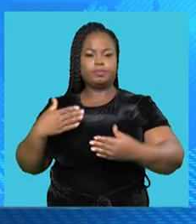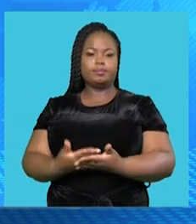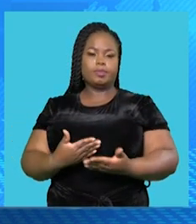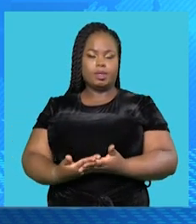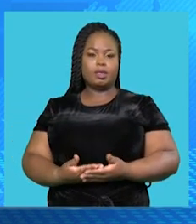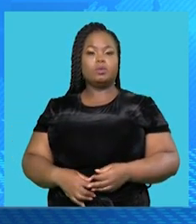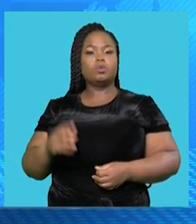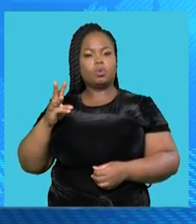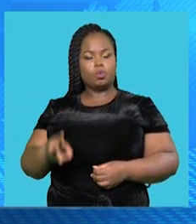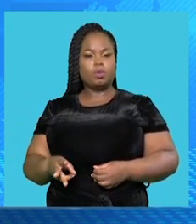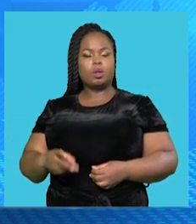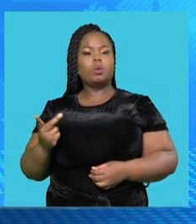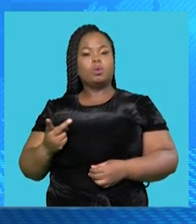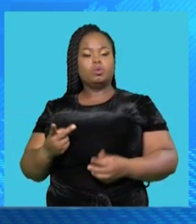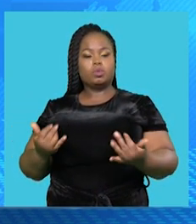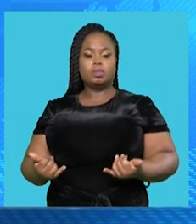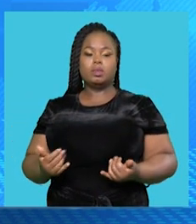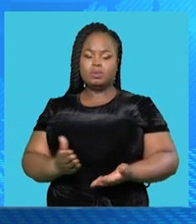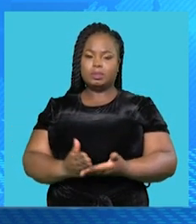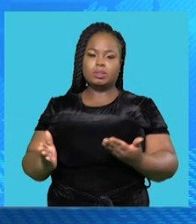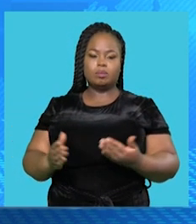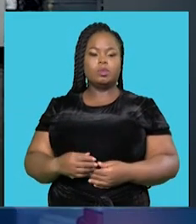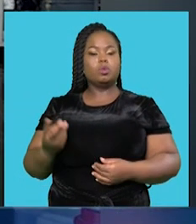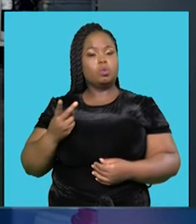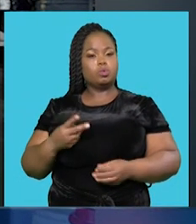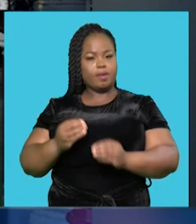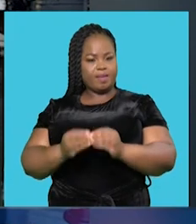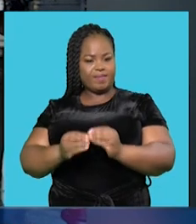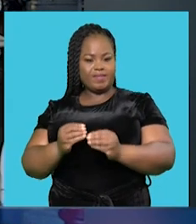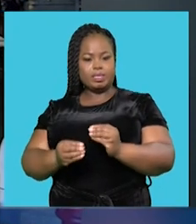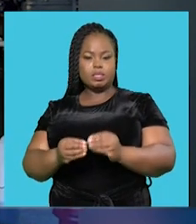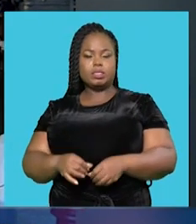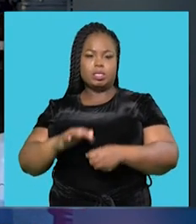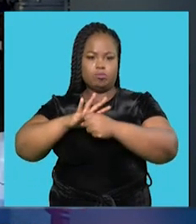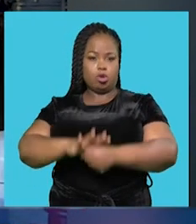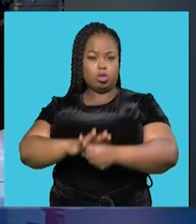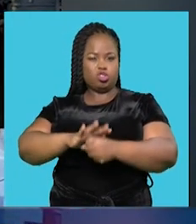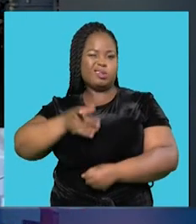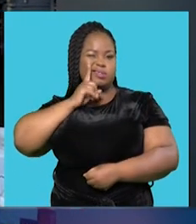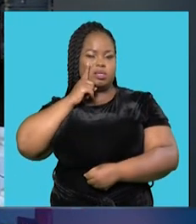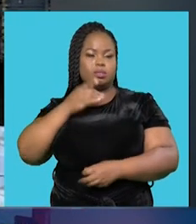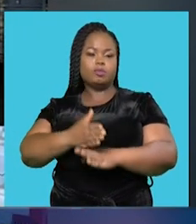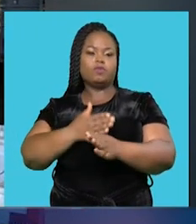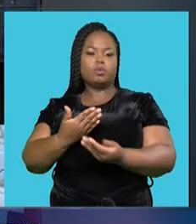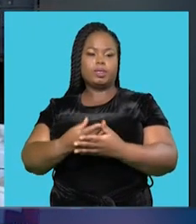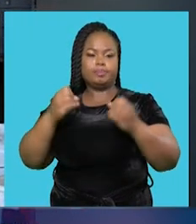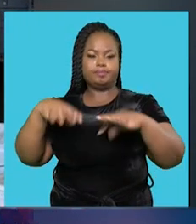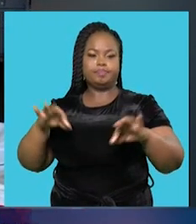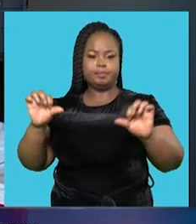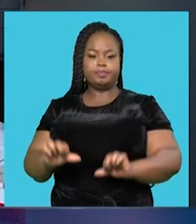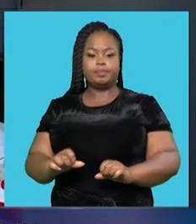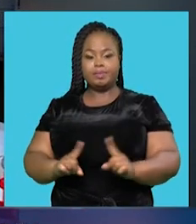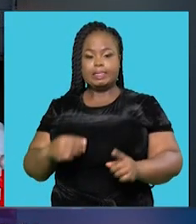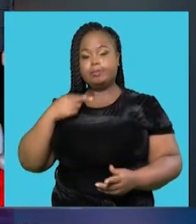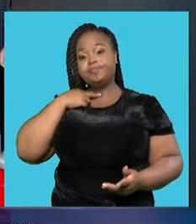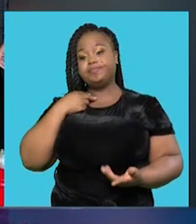be dismantling the feeder board where the flashover occurred to do the repairs and pressure test it before attempting to restore. We